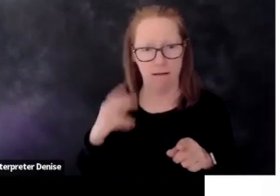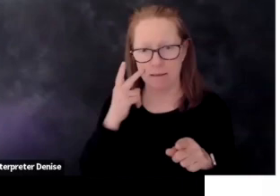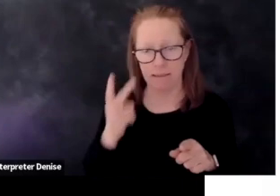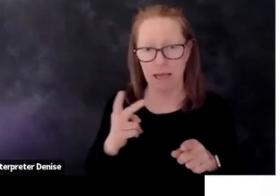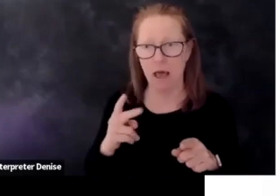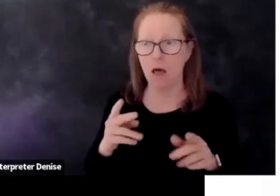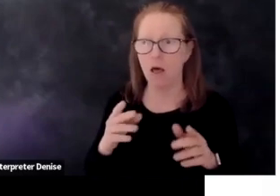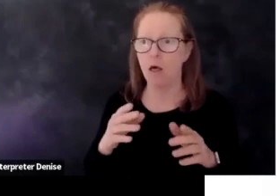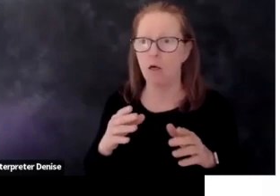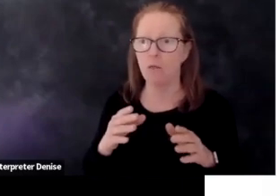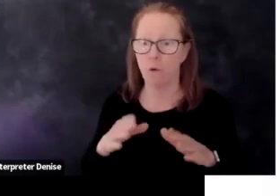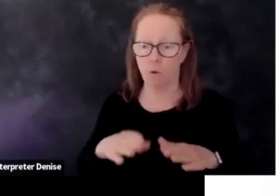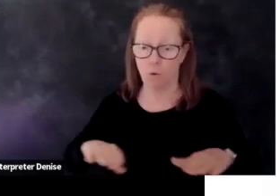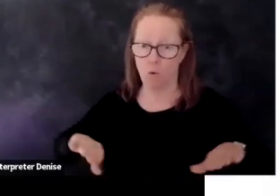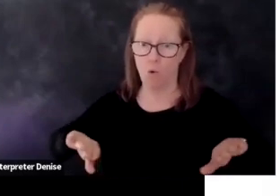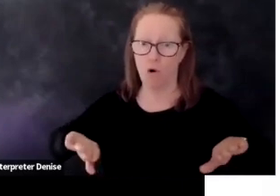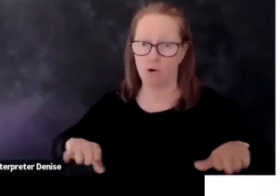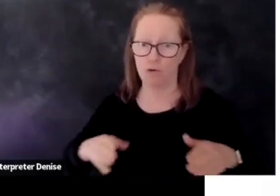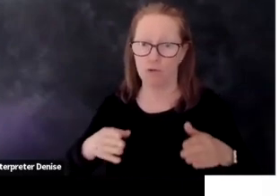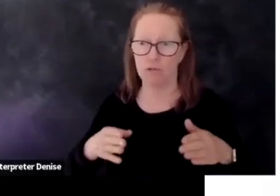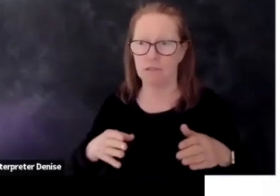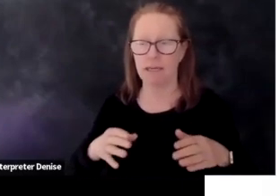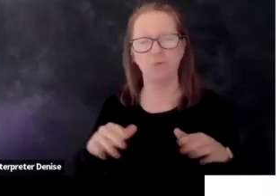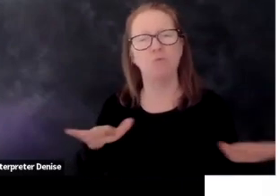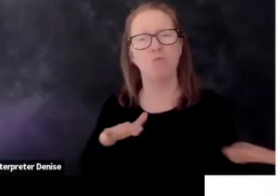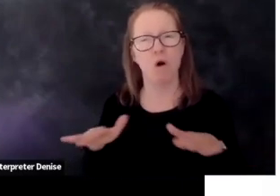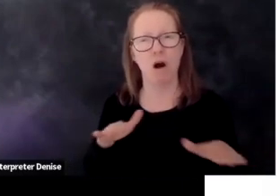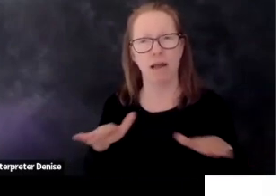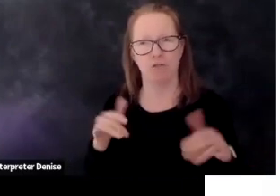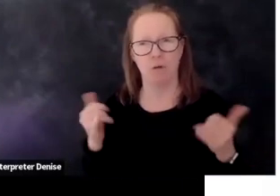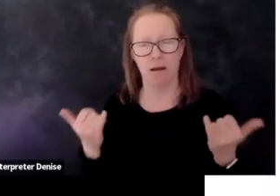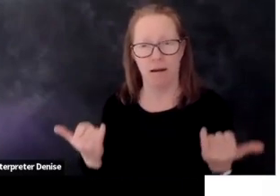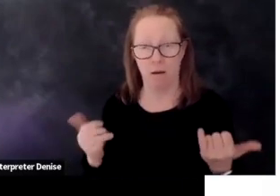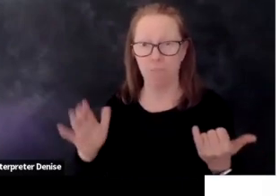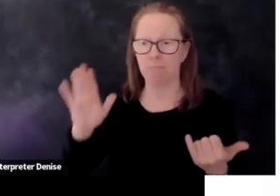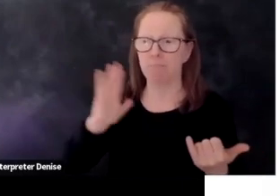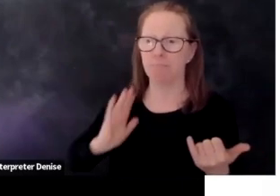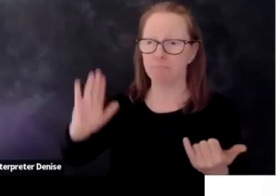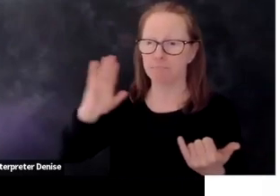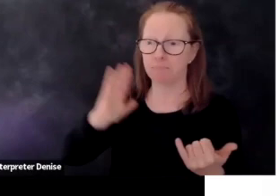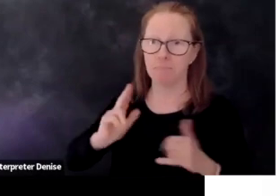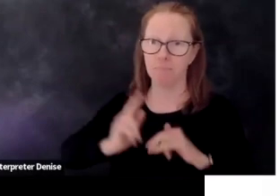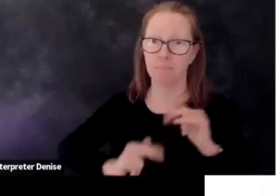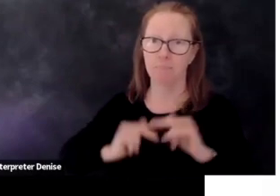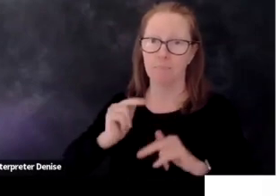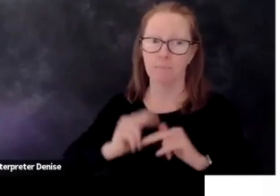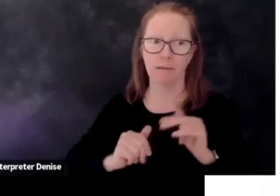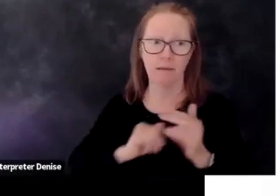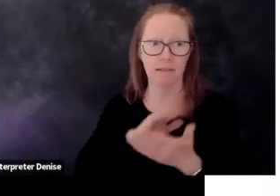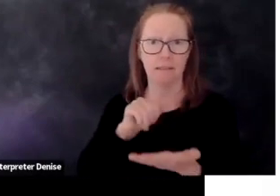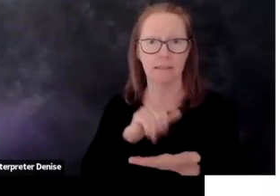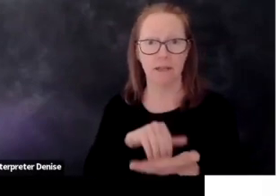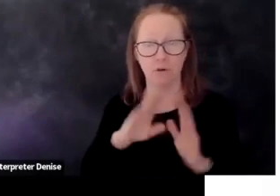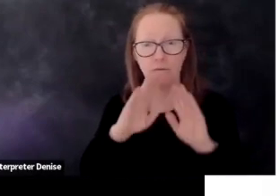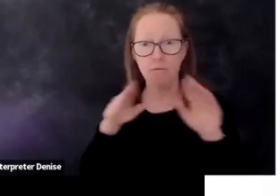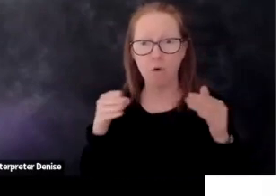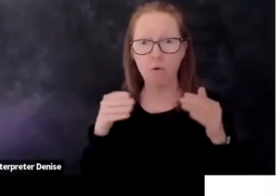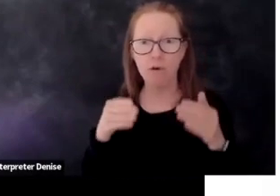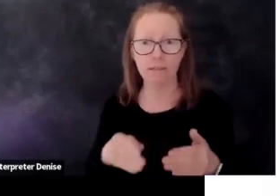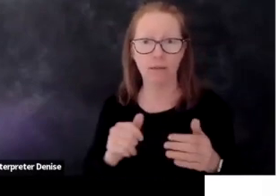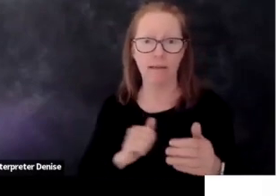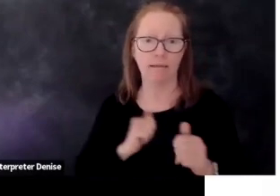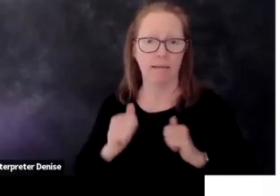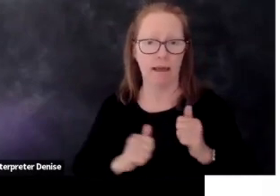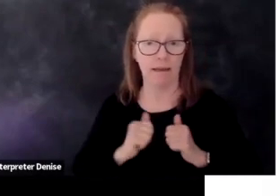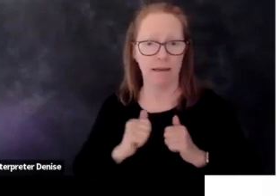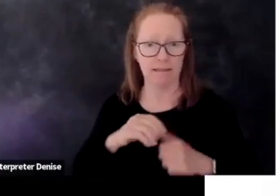corners. The track that is there now is a walking track. When we built the facility, we really focused on the athletics